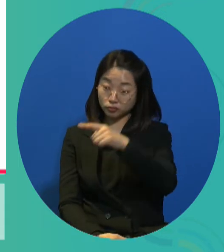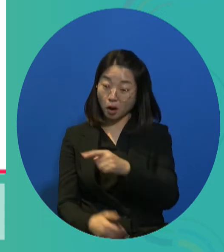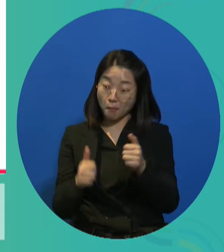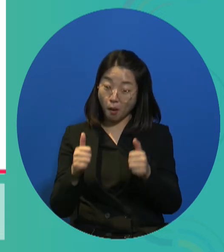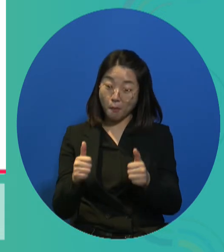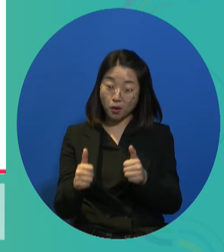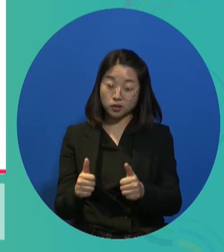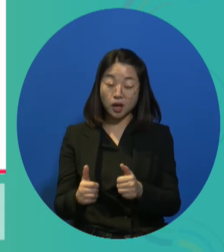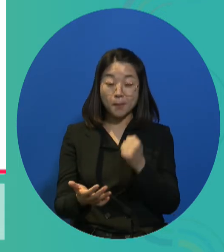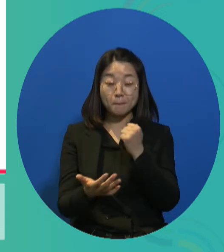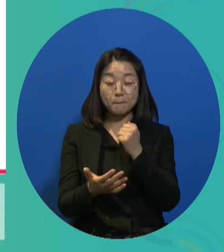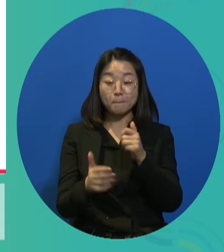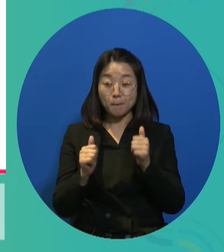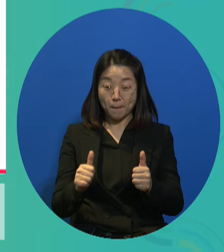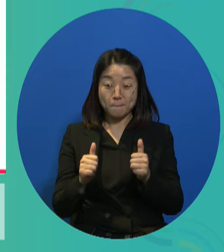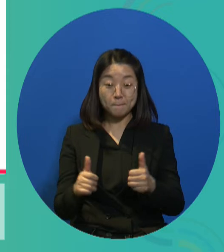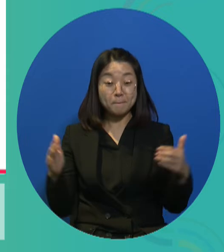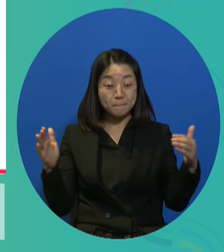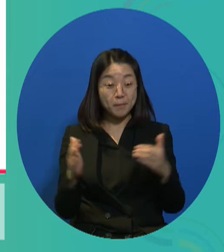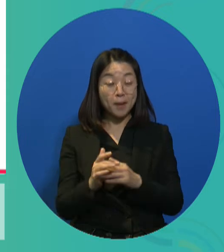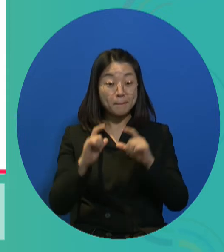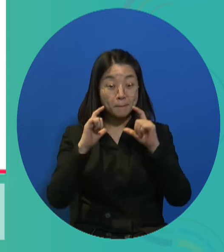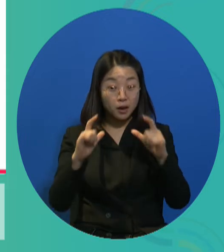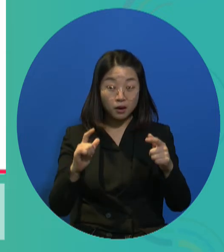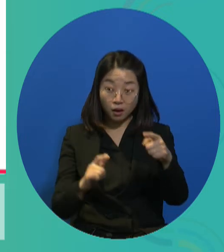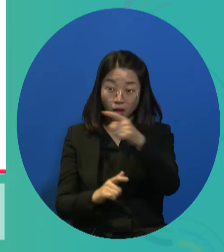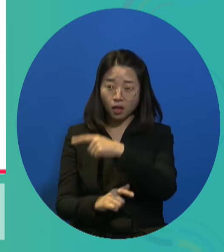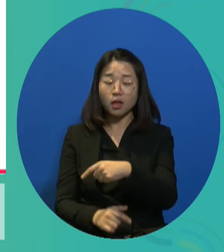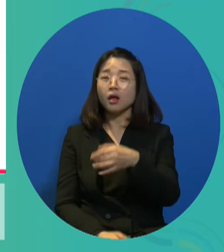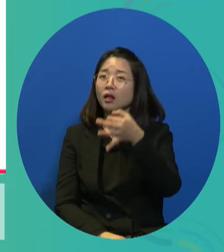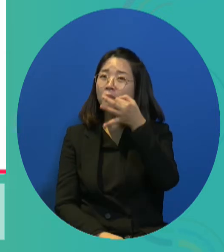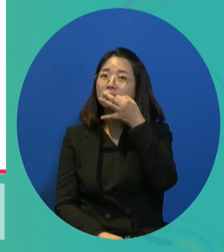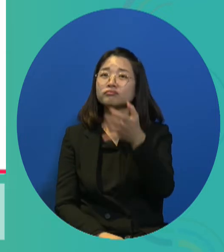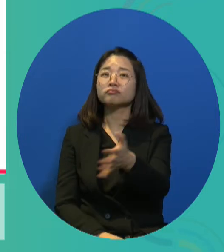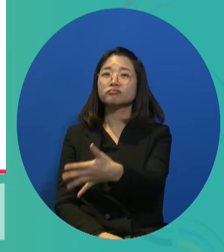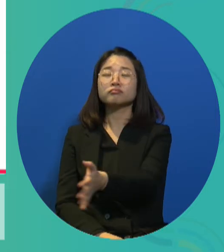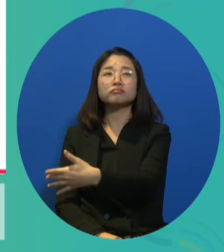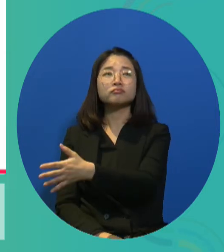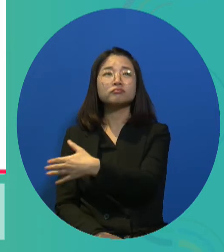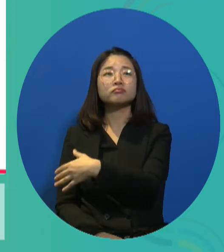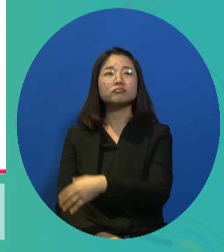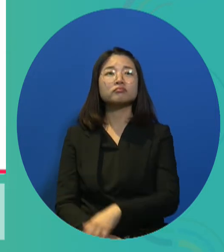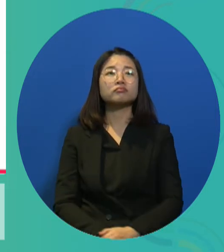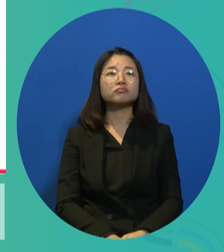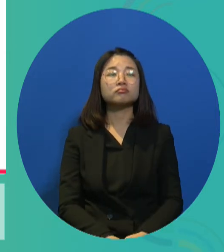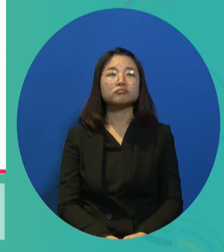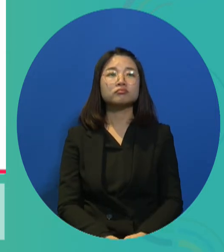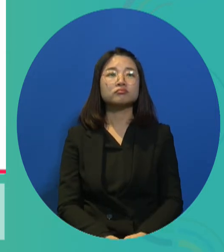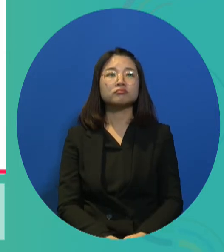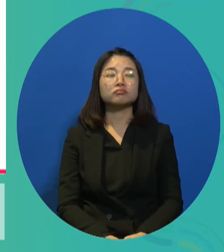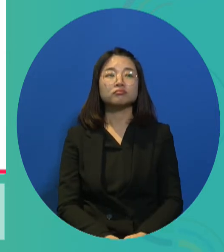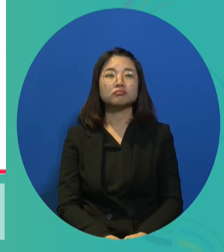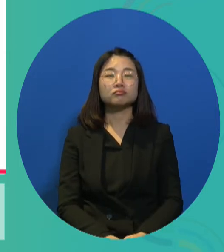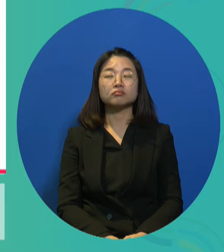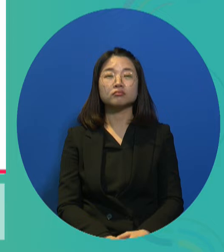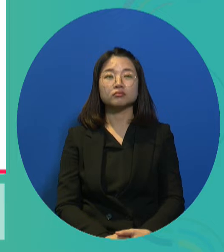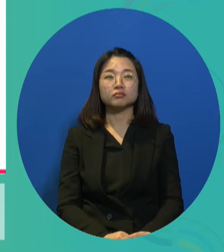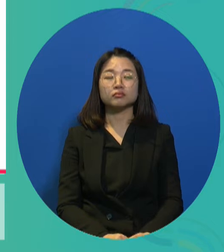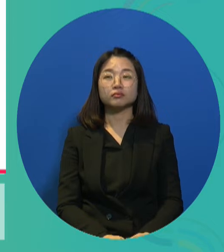Currently, when you examine domestic court rulings, you may find that